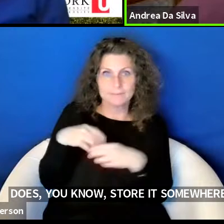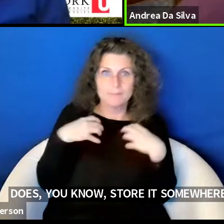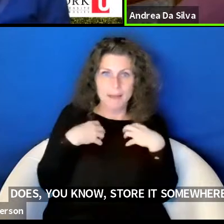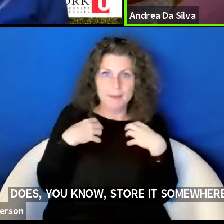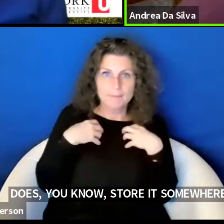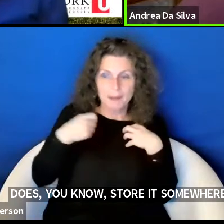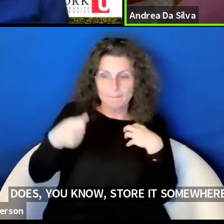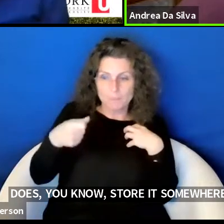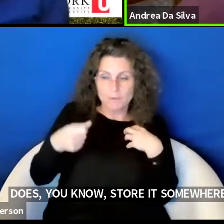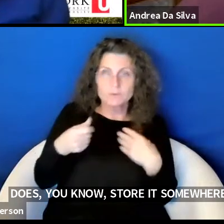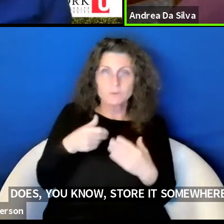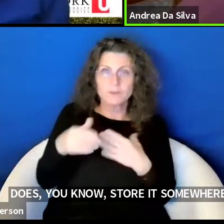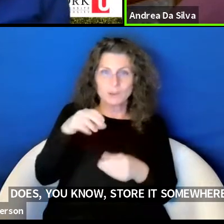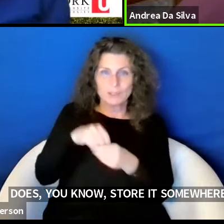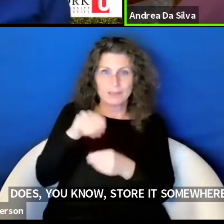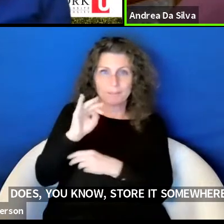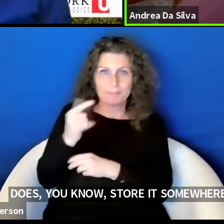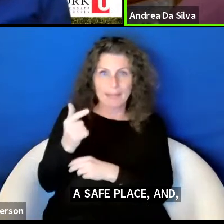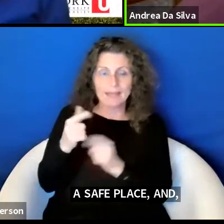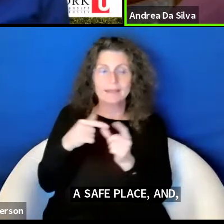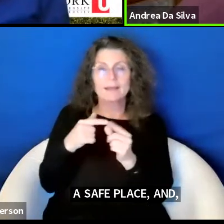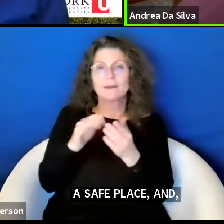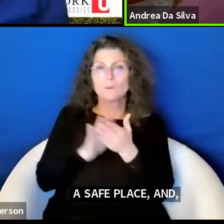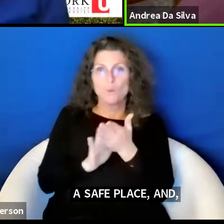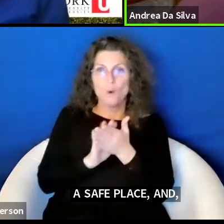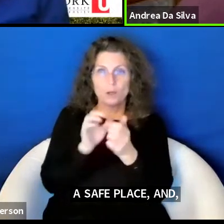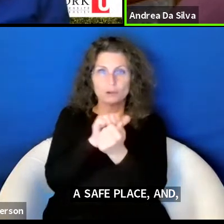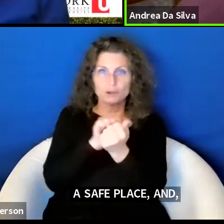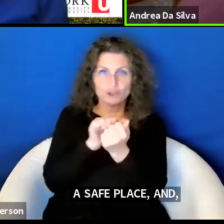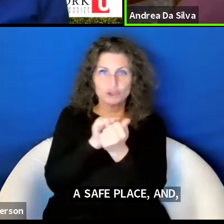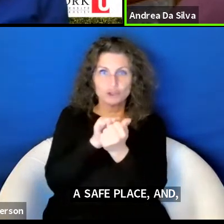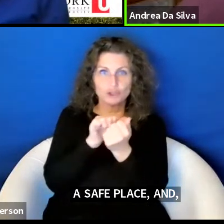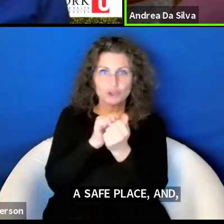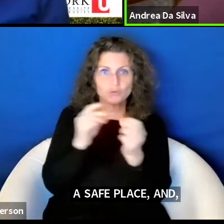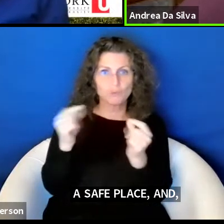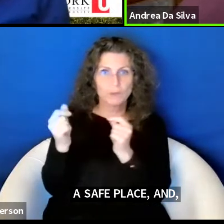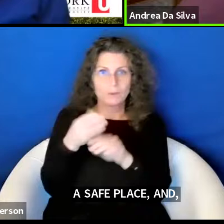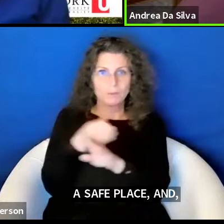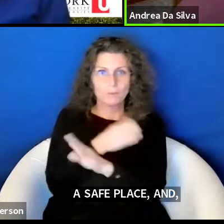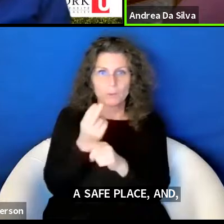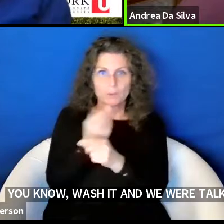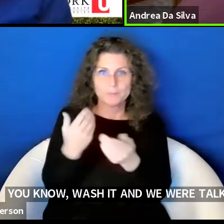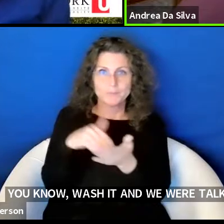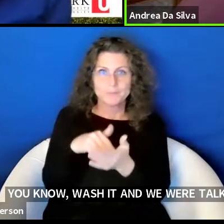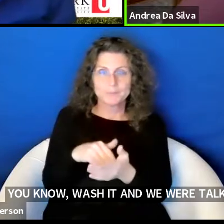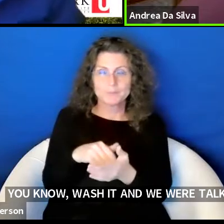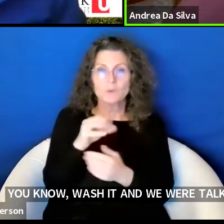wash it. And we were talking about it, wash it right away and before you use it.